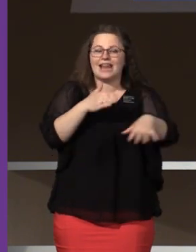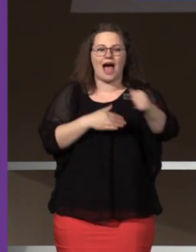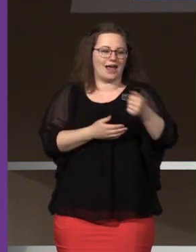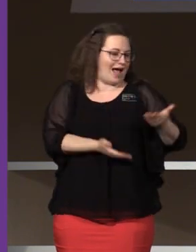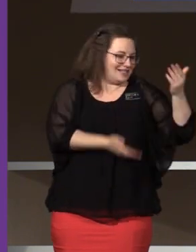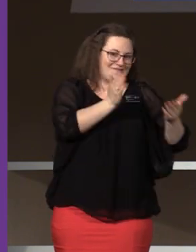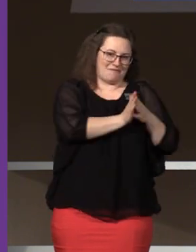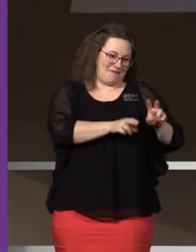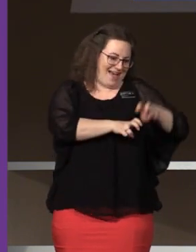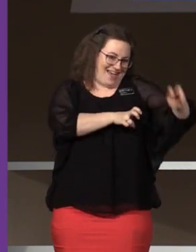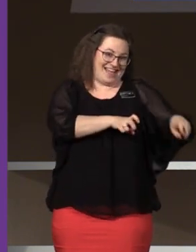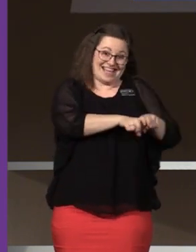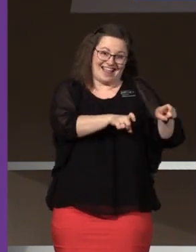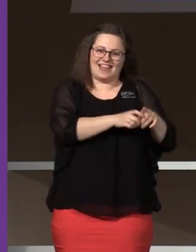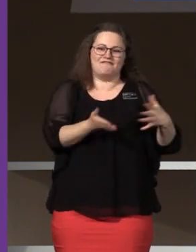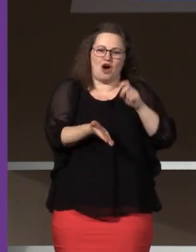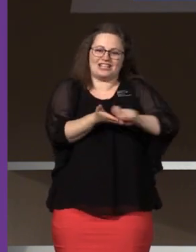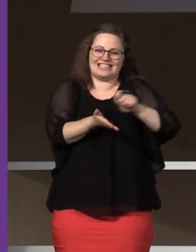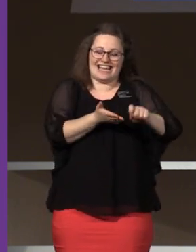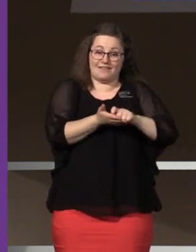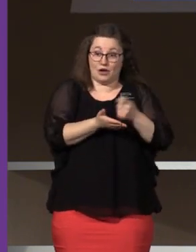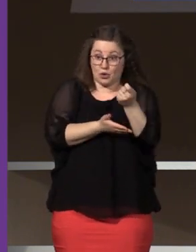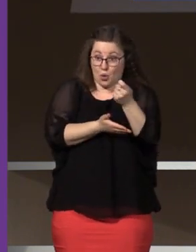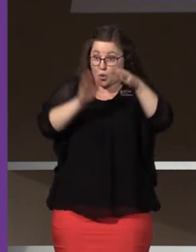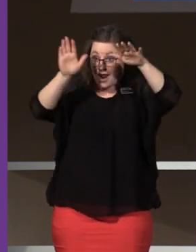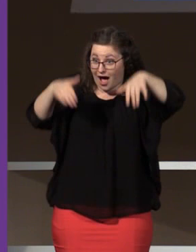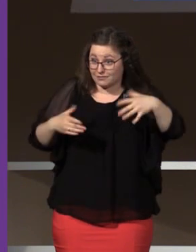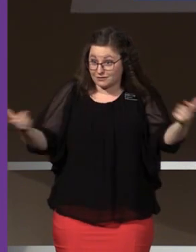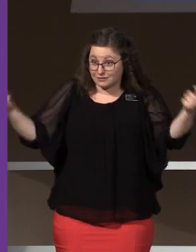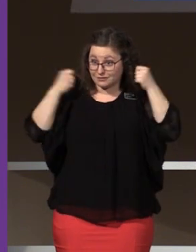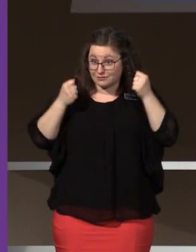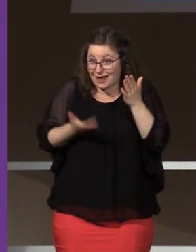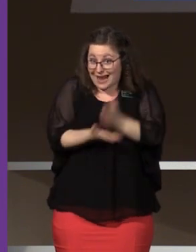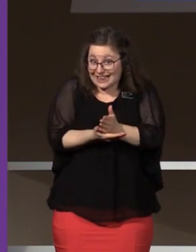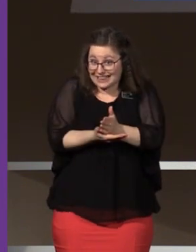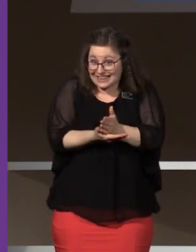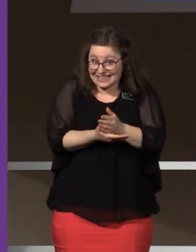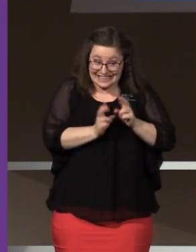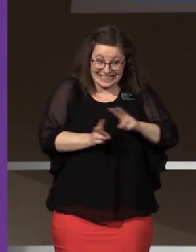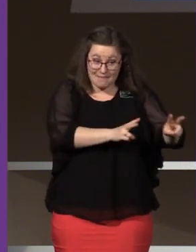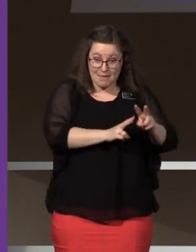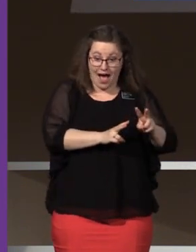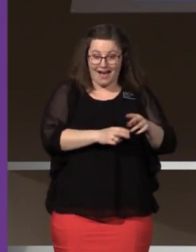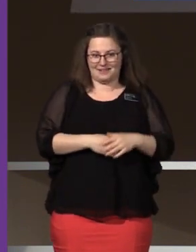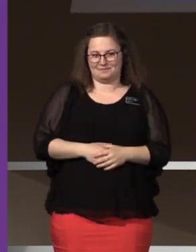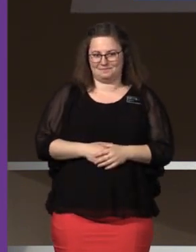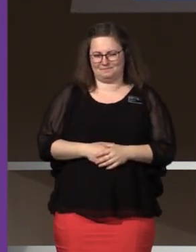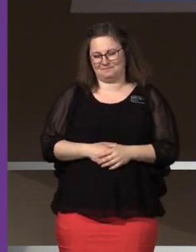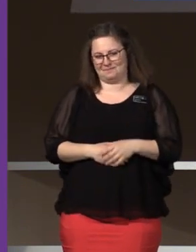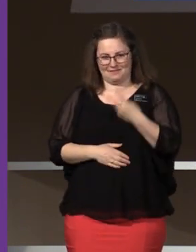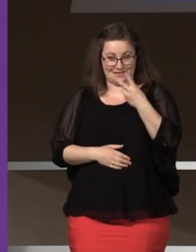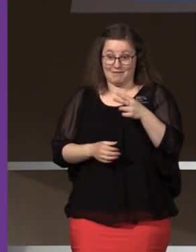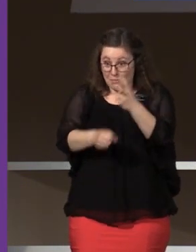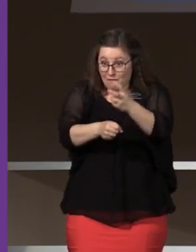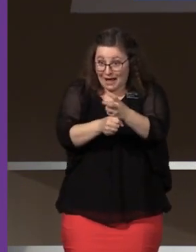compare it to the person sitting next to them, and we'll see if anybody has the same as the person. It might not be right, but should